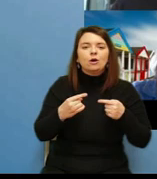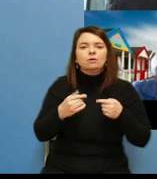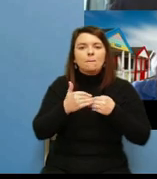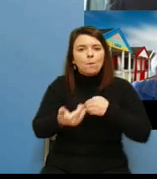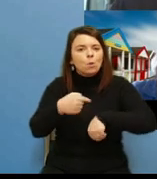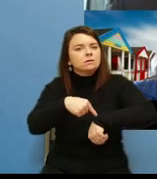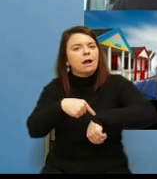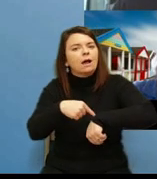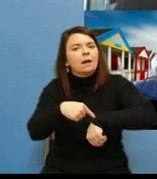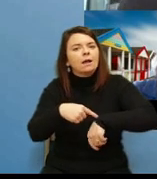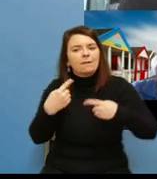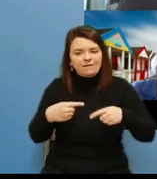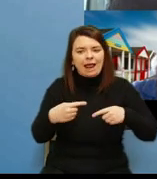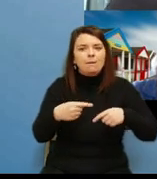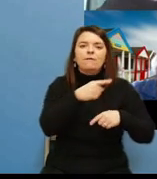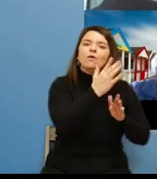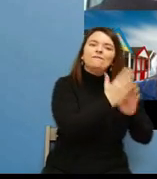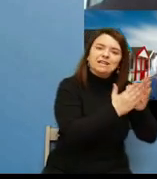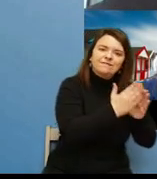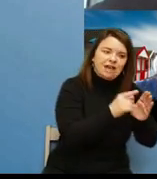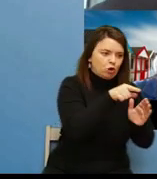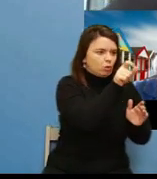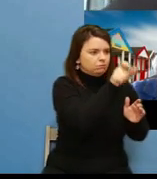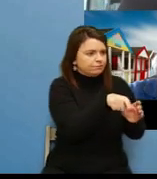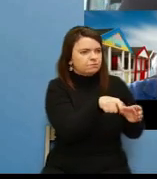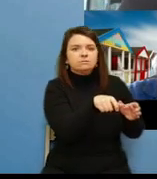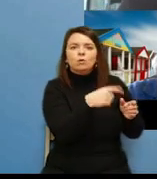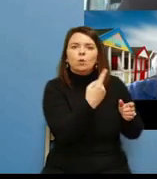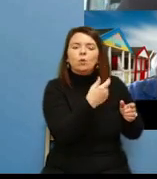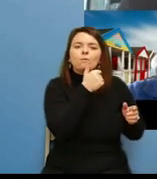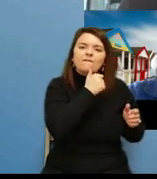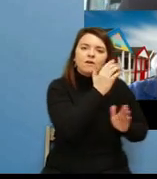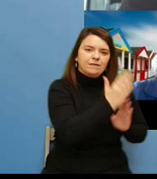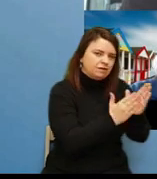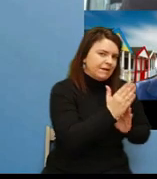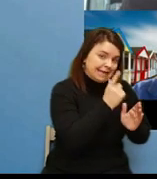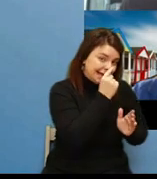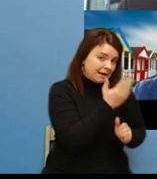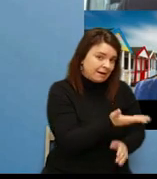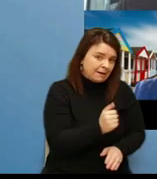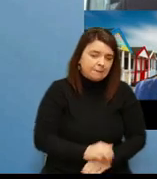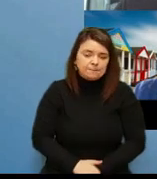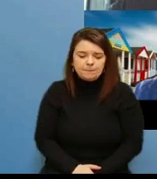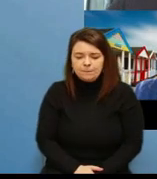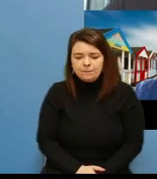allows time to be made available for patients who do wish to have face-to-face appointments.